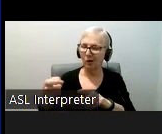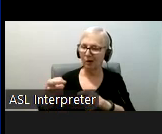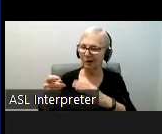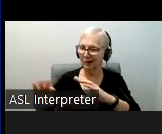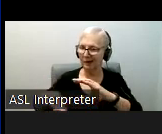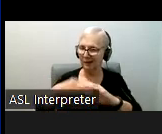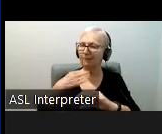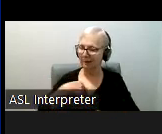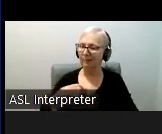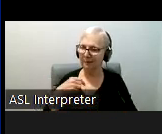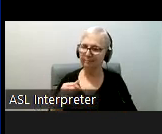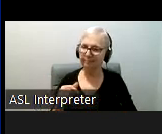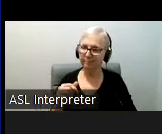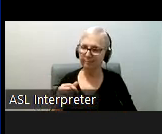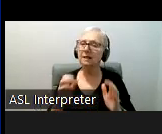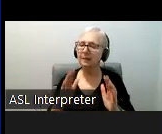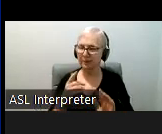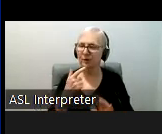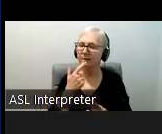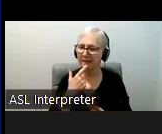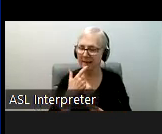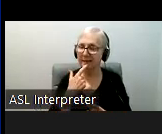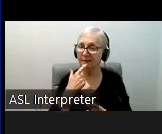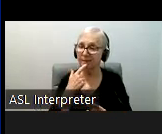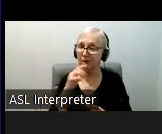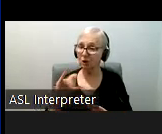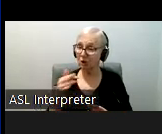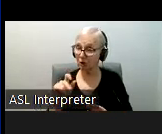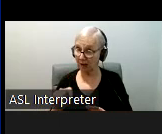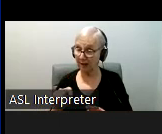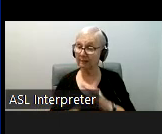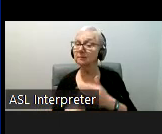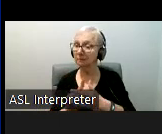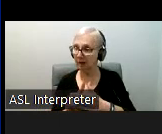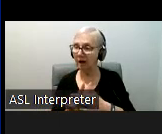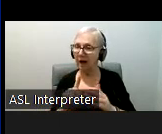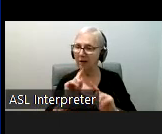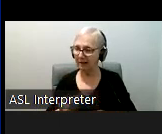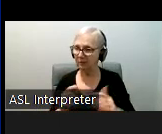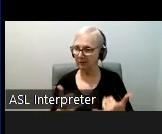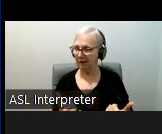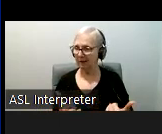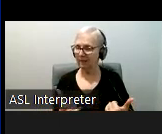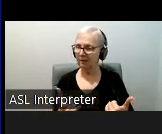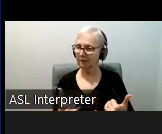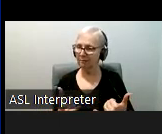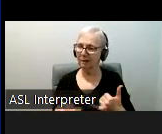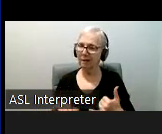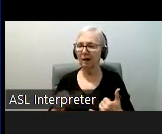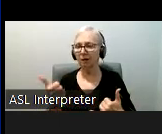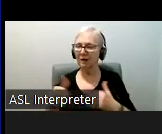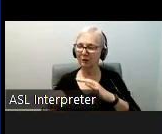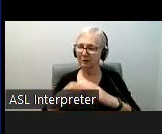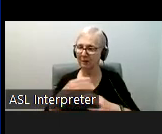or whatever. If it's in the chat, I'll answer real time. Okay. All right. So if anybody has any follow-up, you